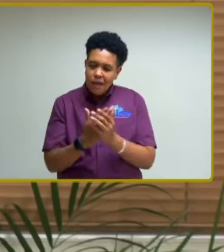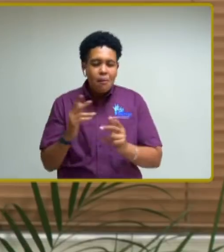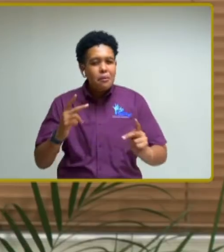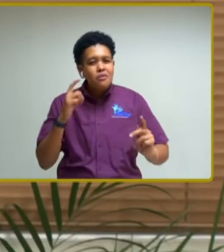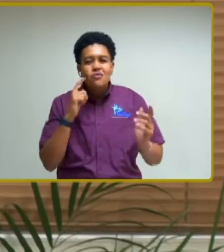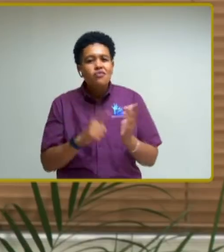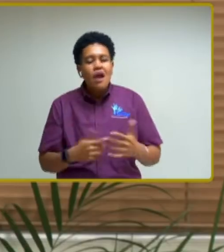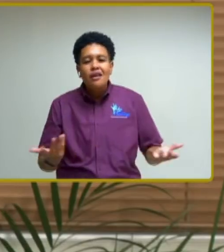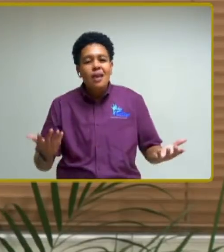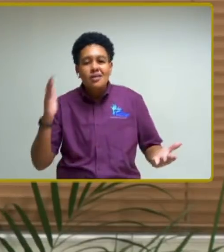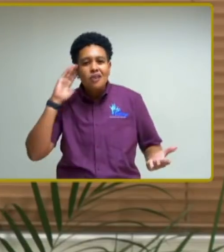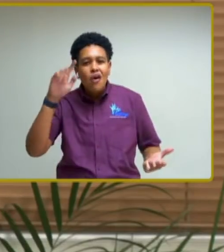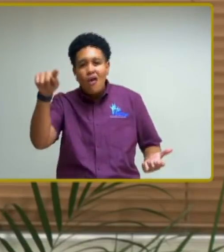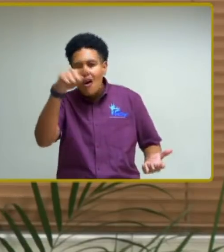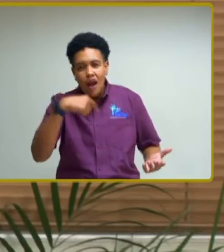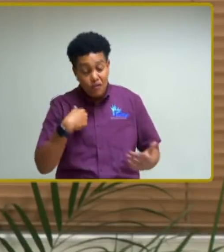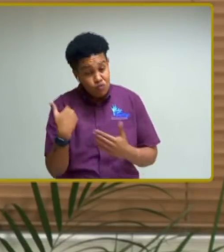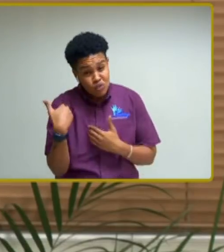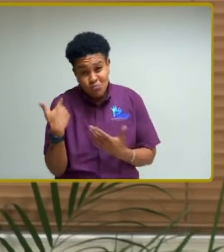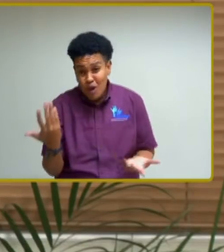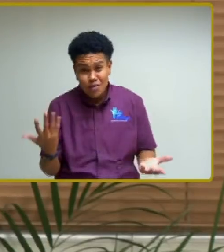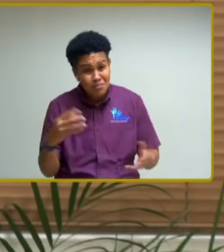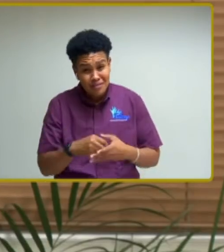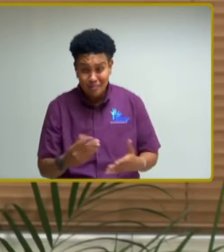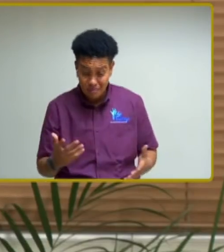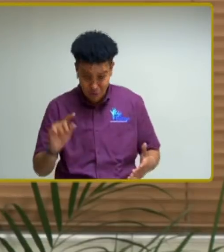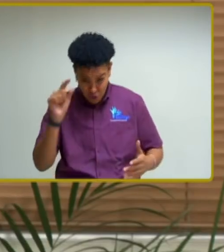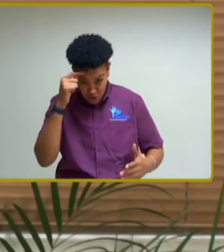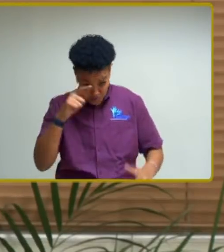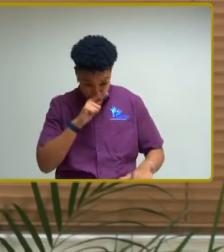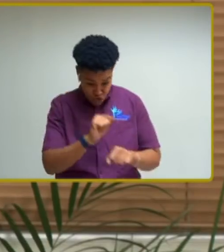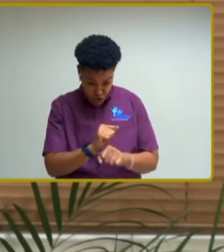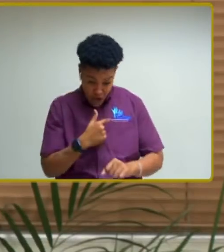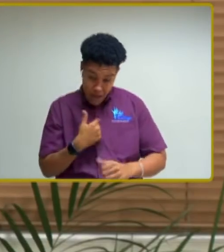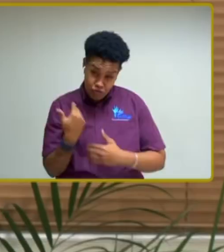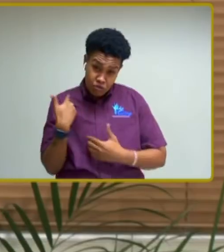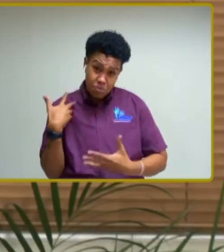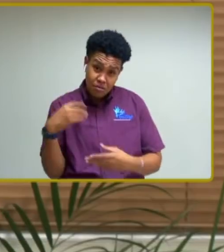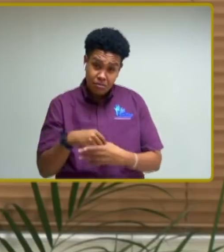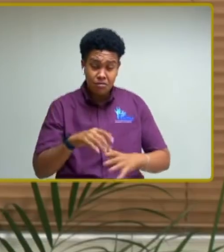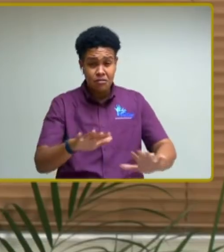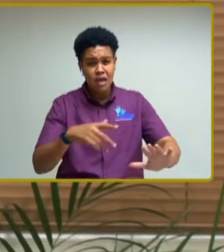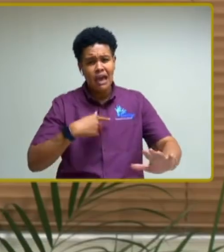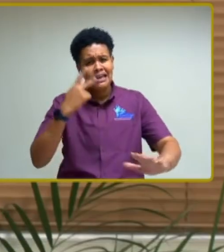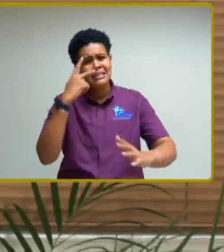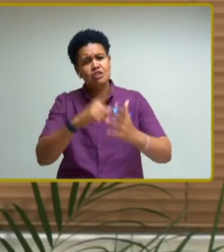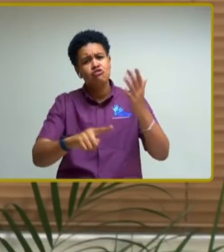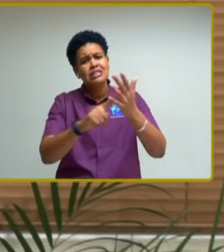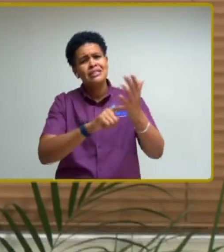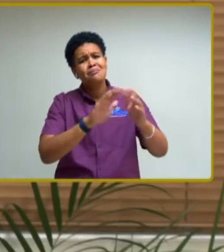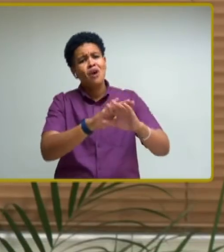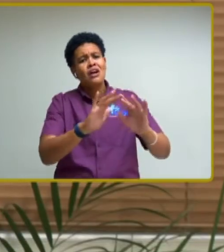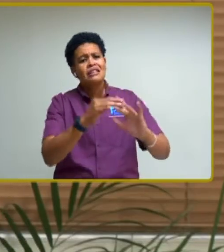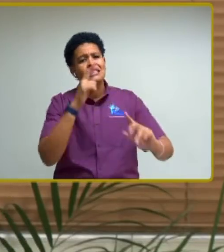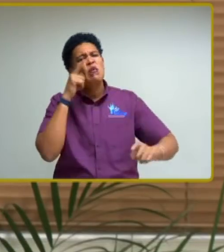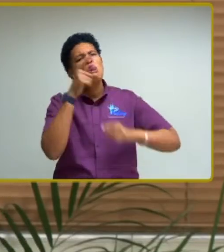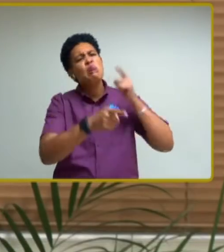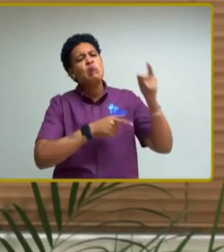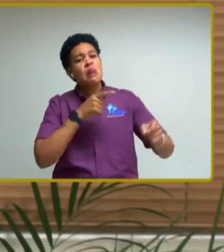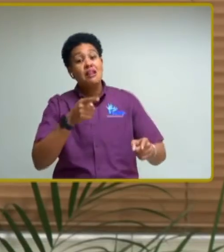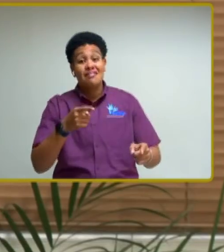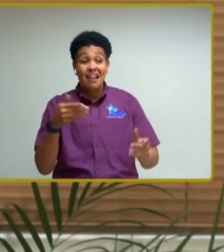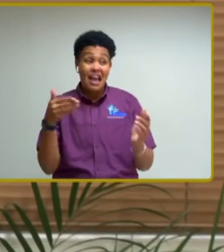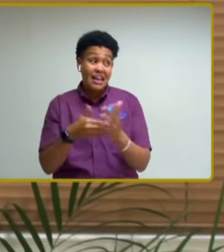that all of us have a role to play. The government certainly has a role to play. I see the criticisms online, even against